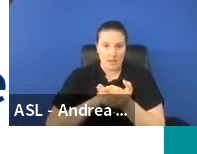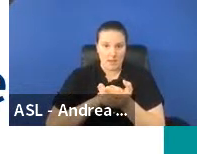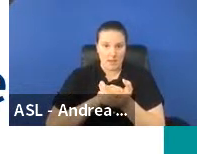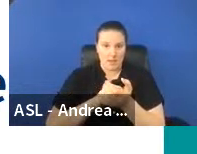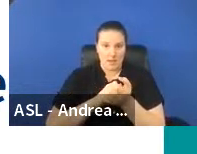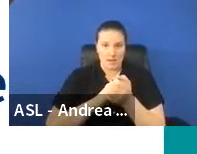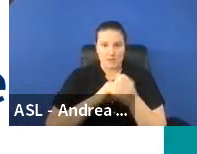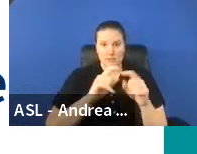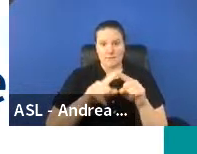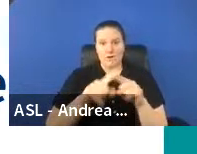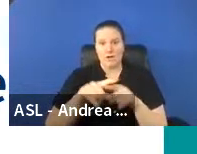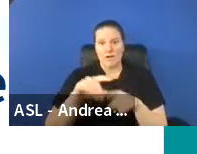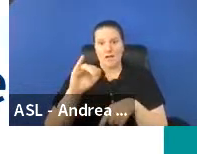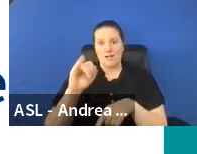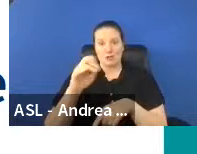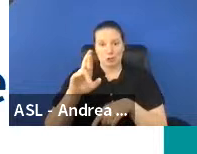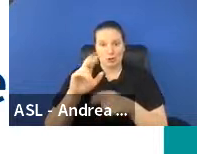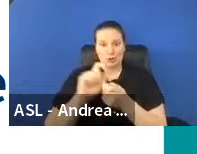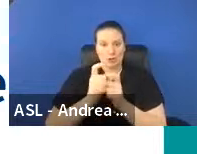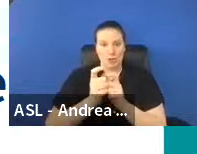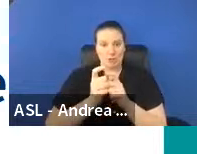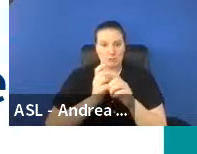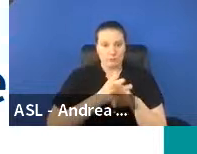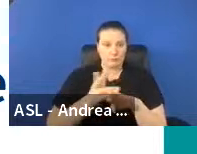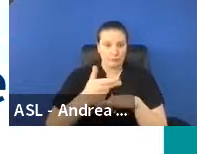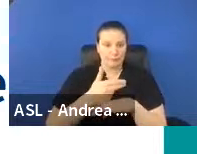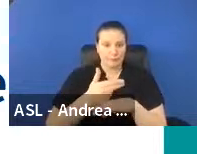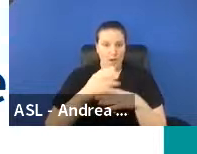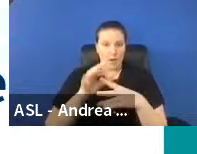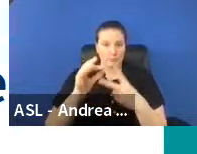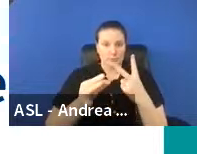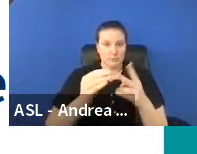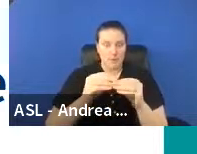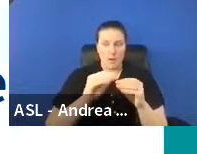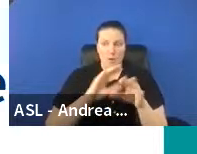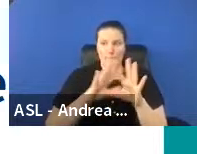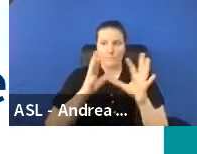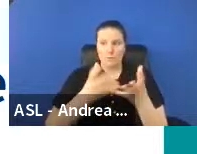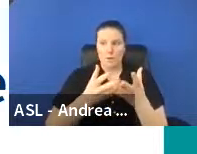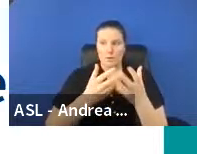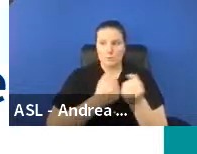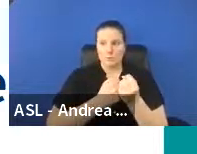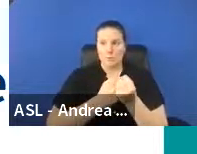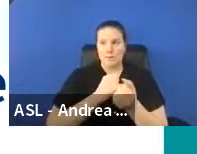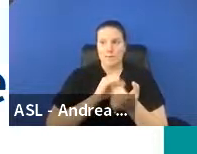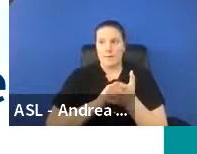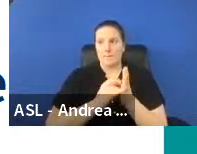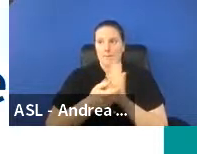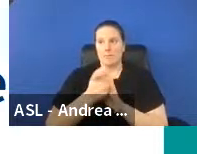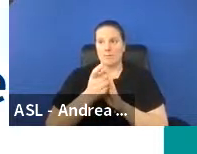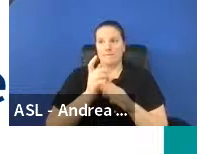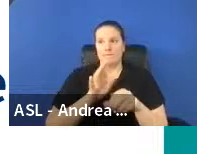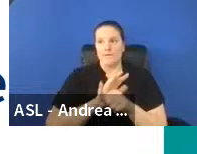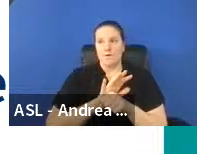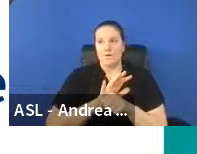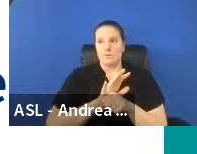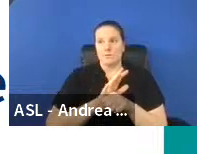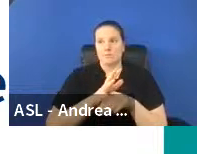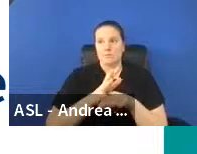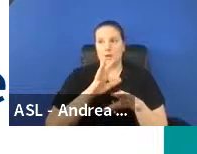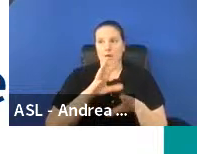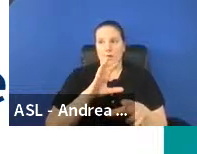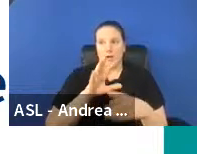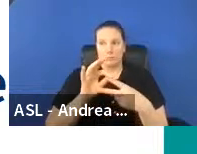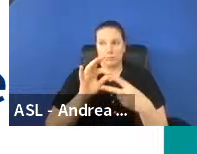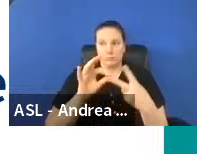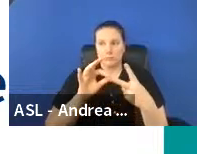options, but overall support at that moment in time a full interchange option.